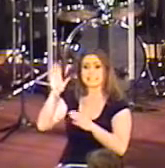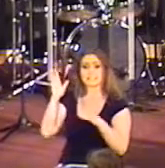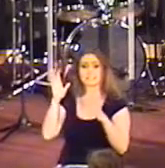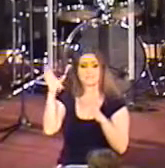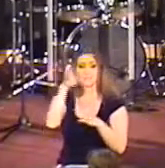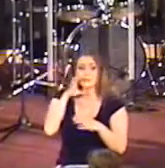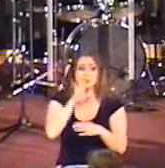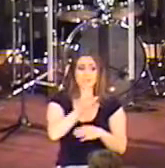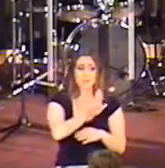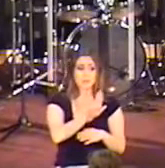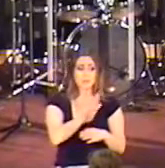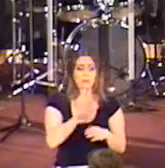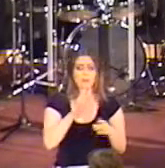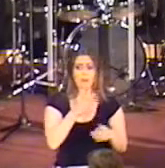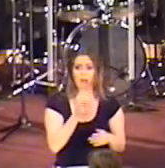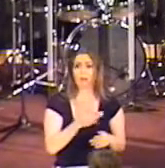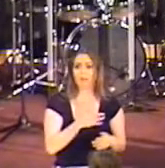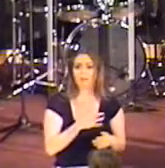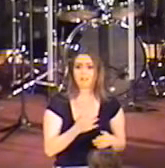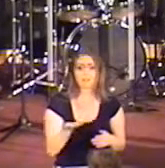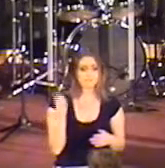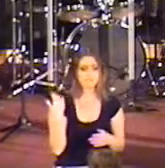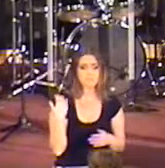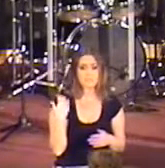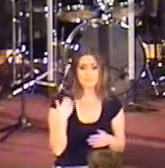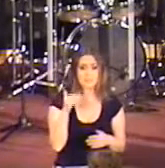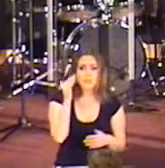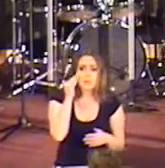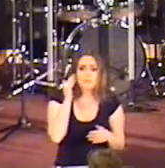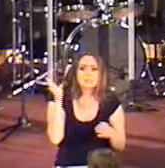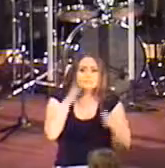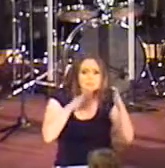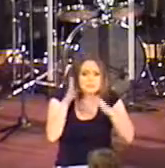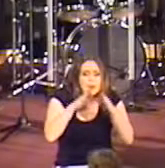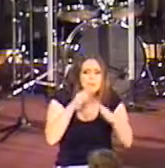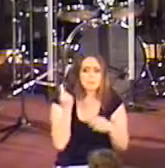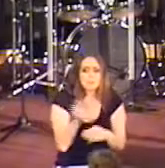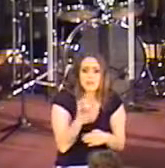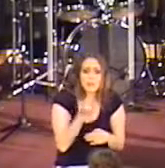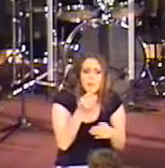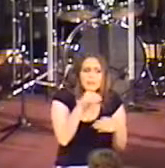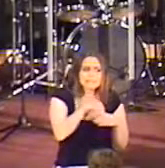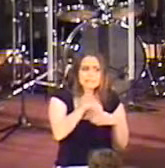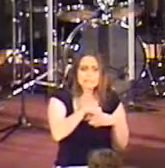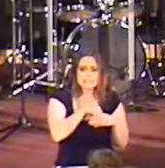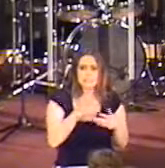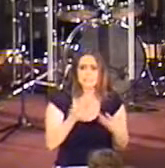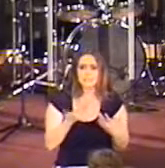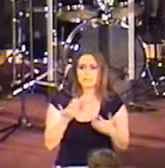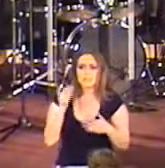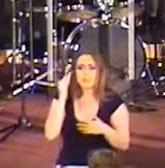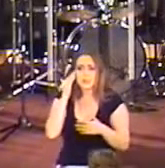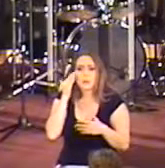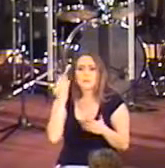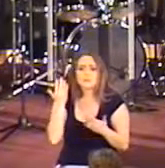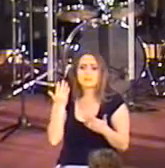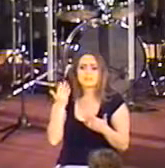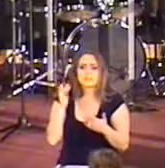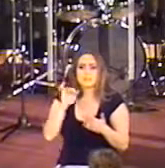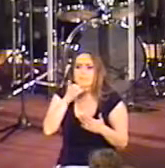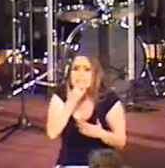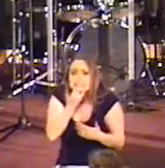knows the troubles there. He already knows the emptiness that may be there. He may know the loneliness that is there. He may know the mistake